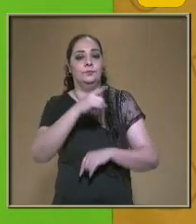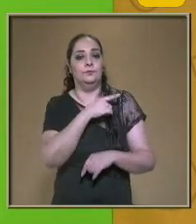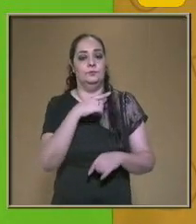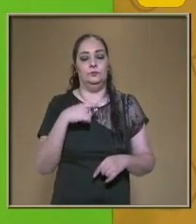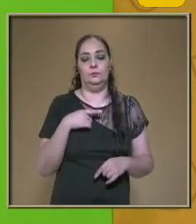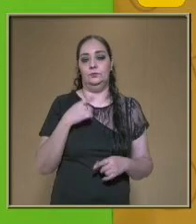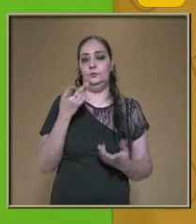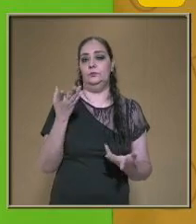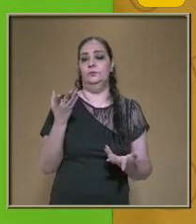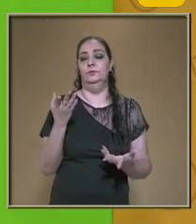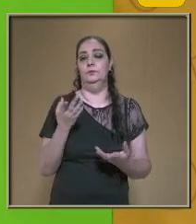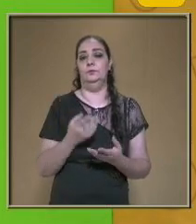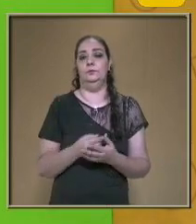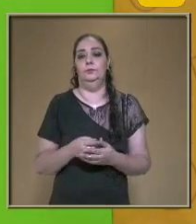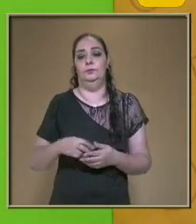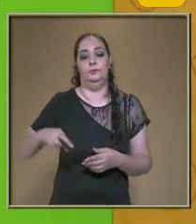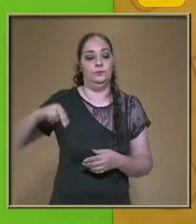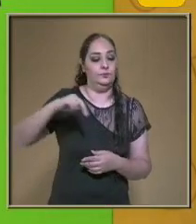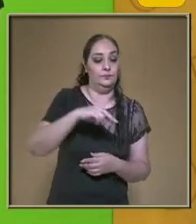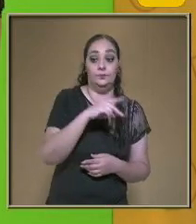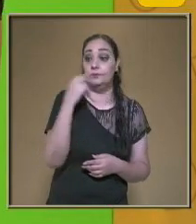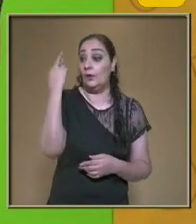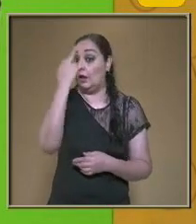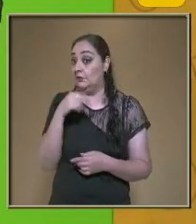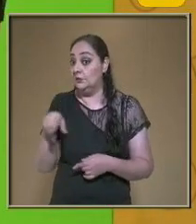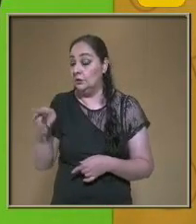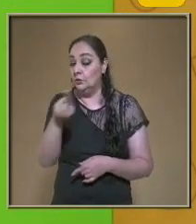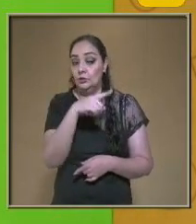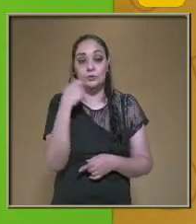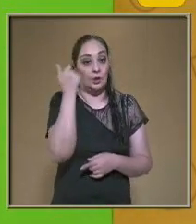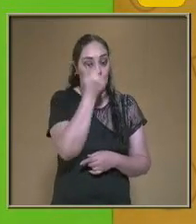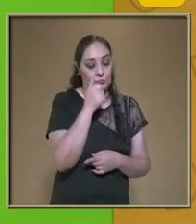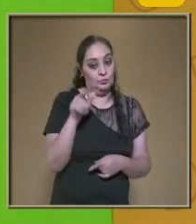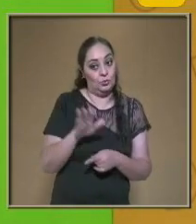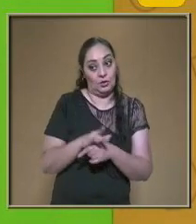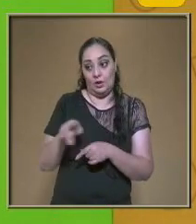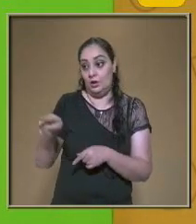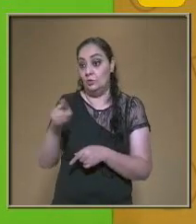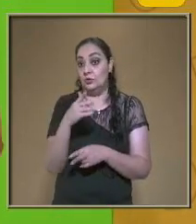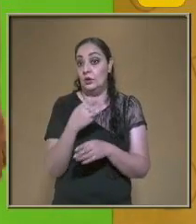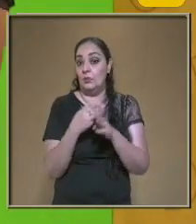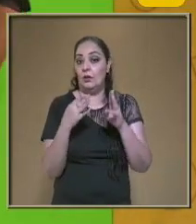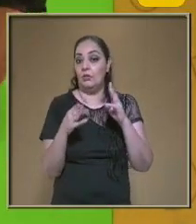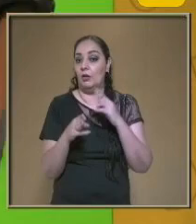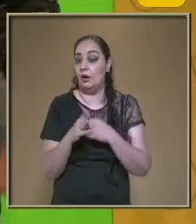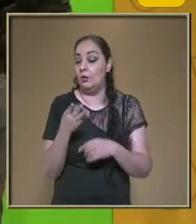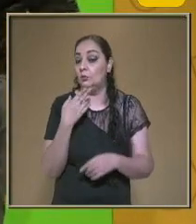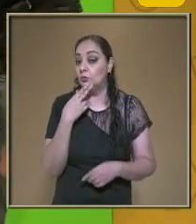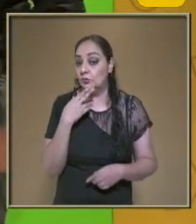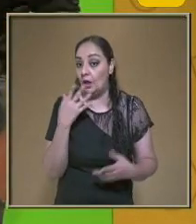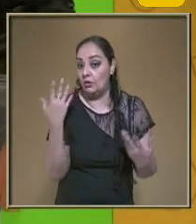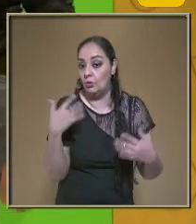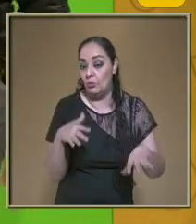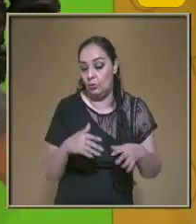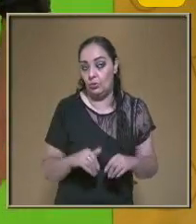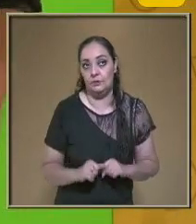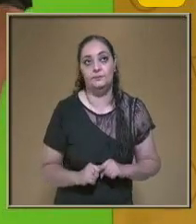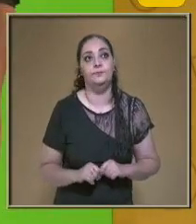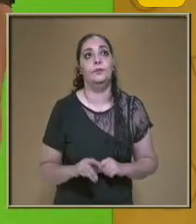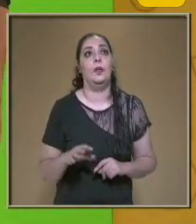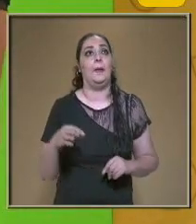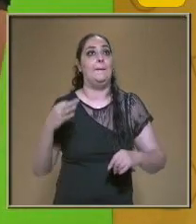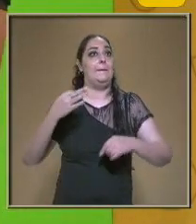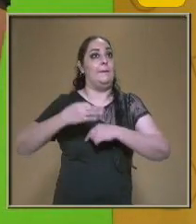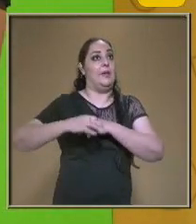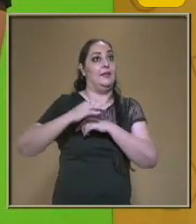you should be walking around, checking the students because they are using materials, okay? During the,